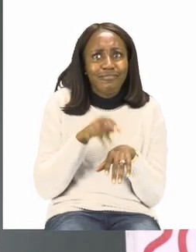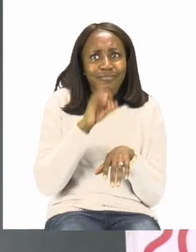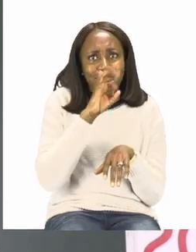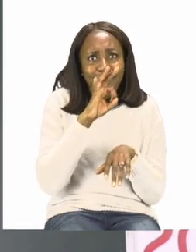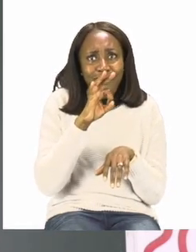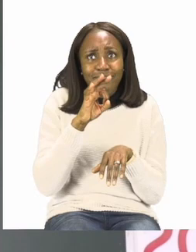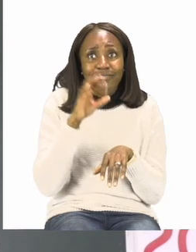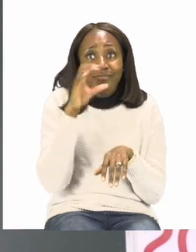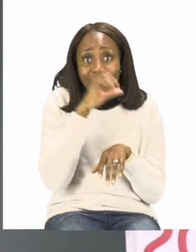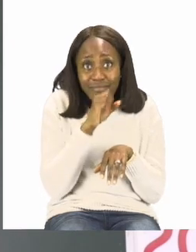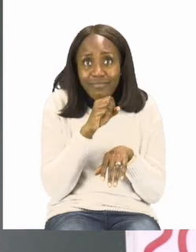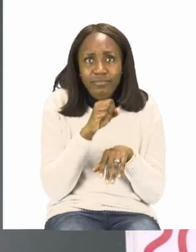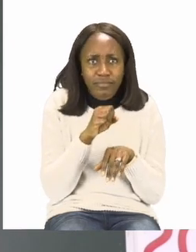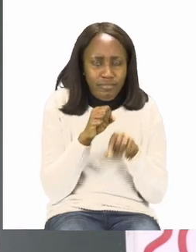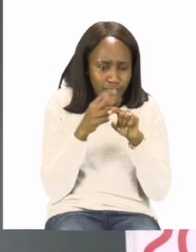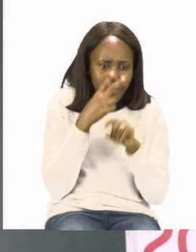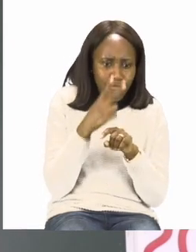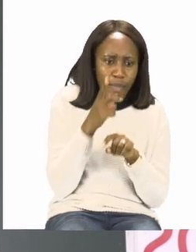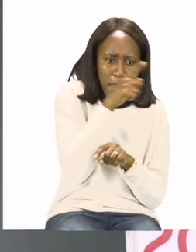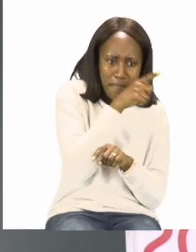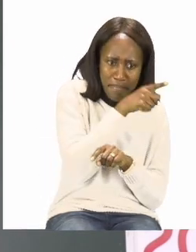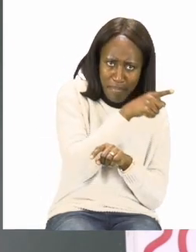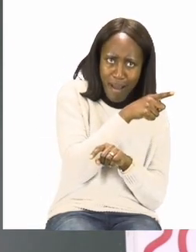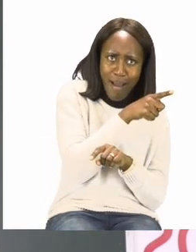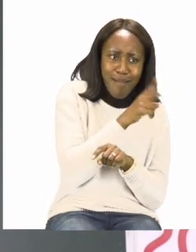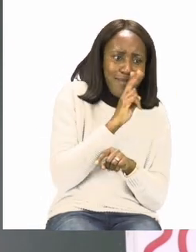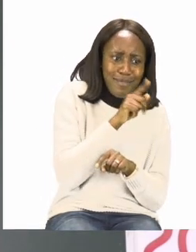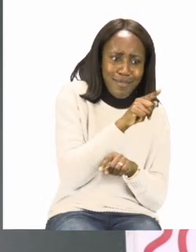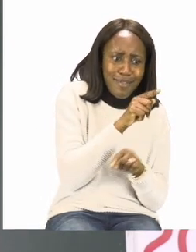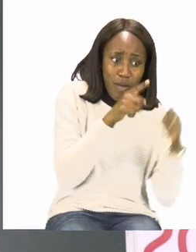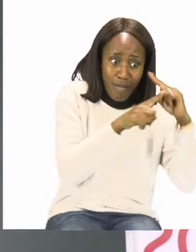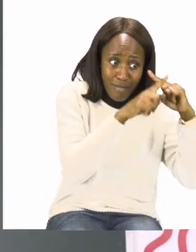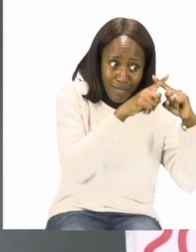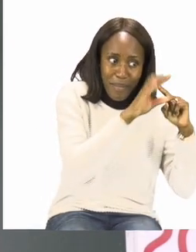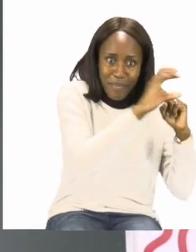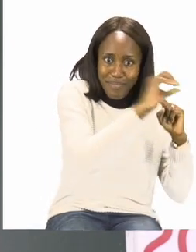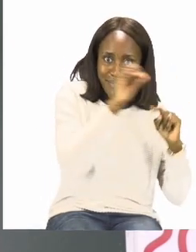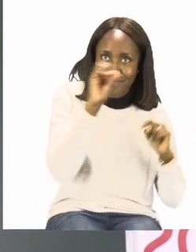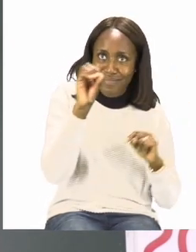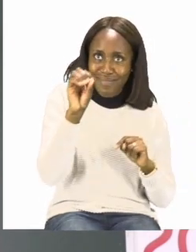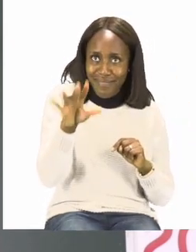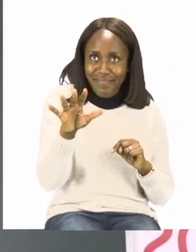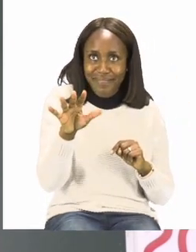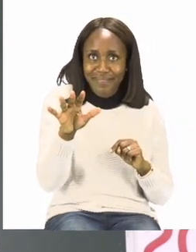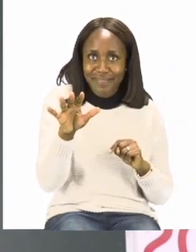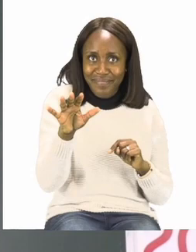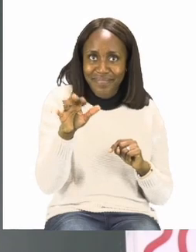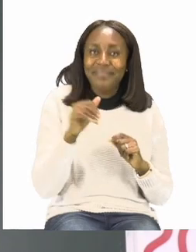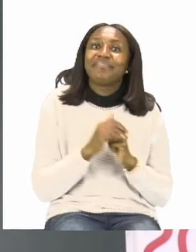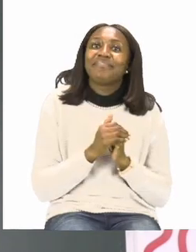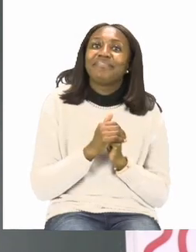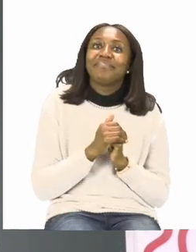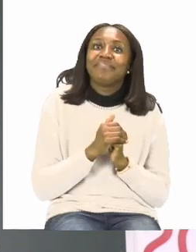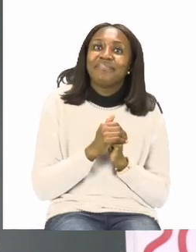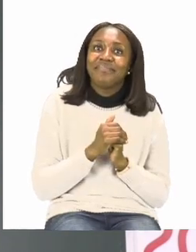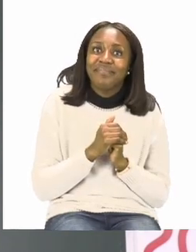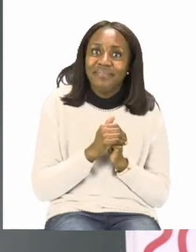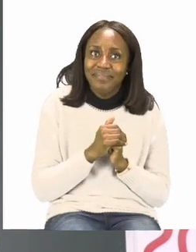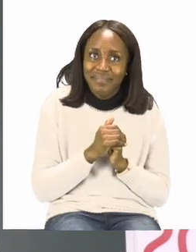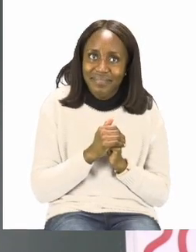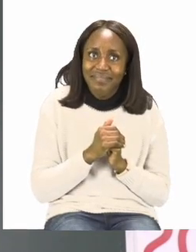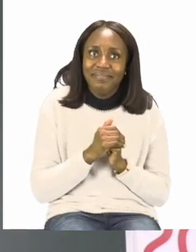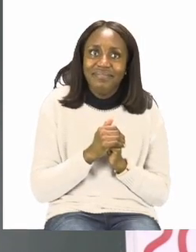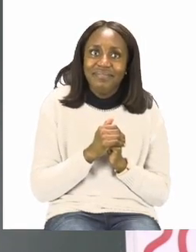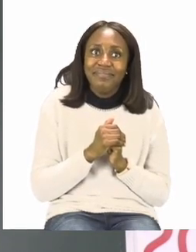you have to do is take the answer from your multiplication and then use it in the